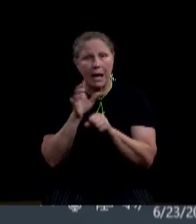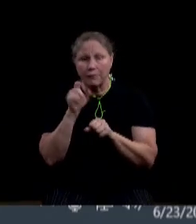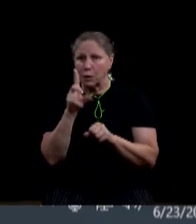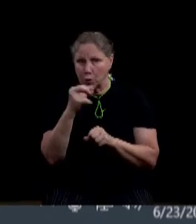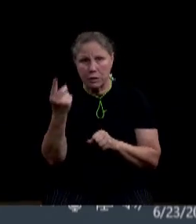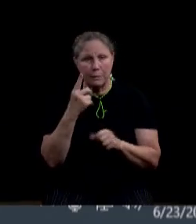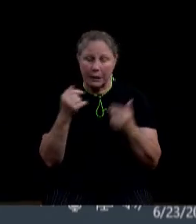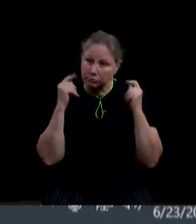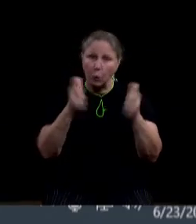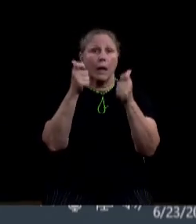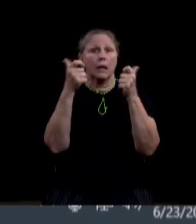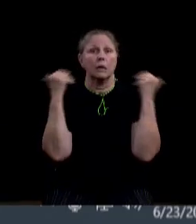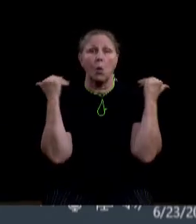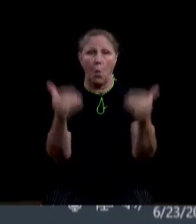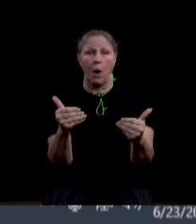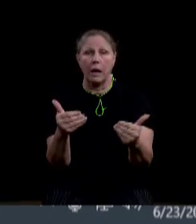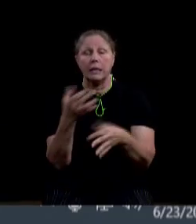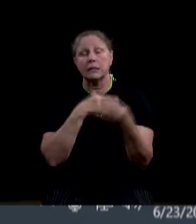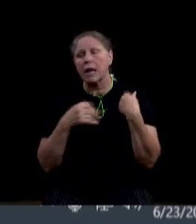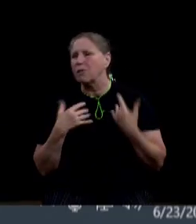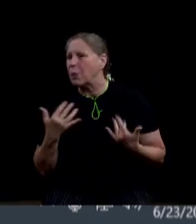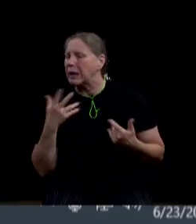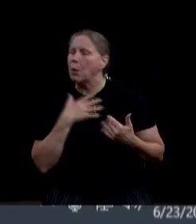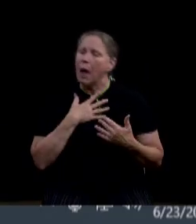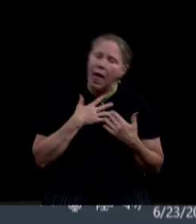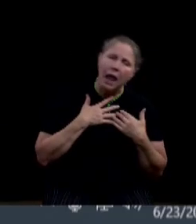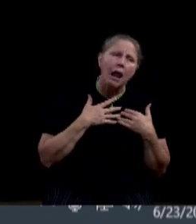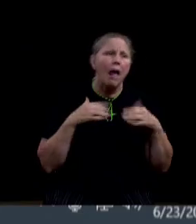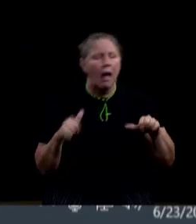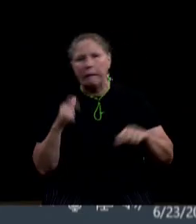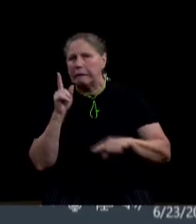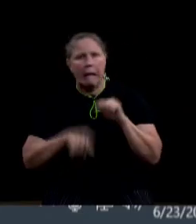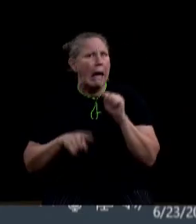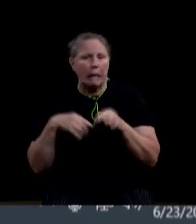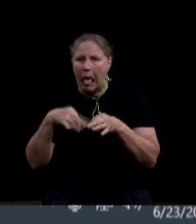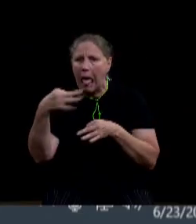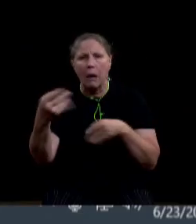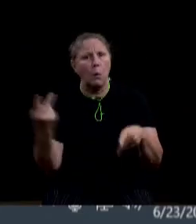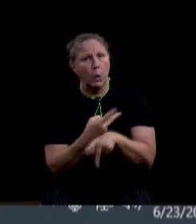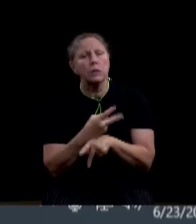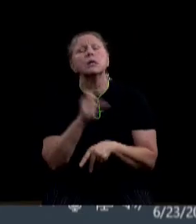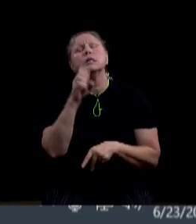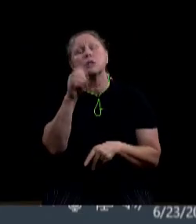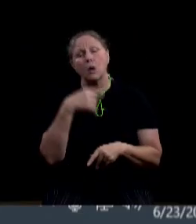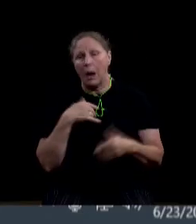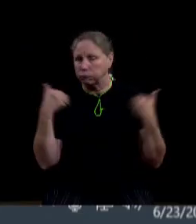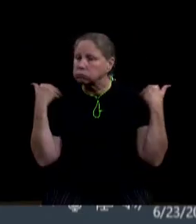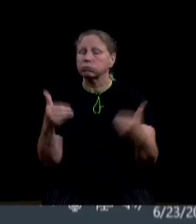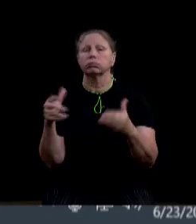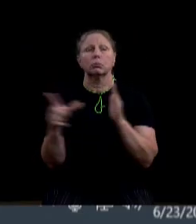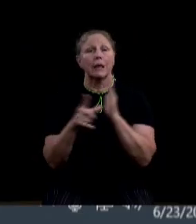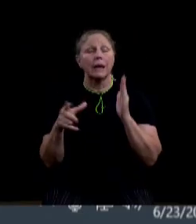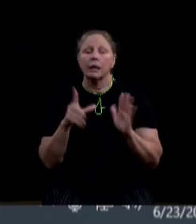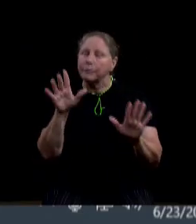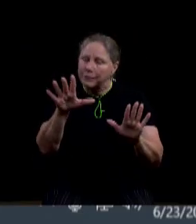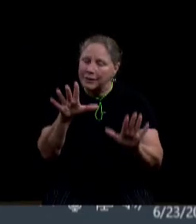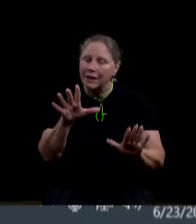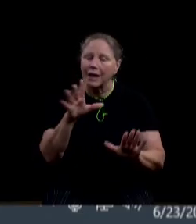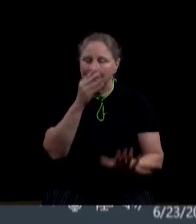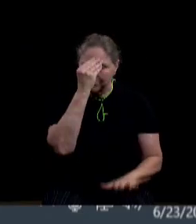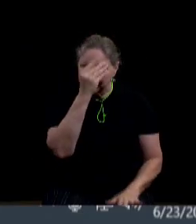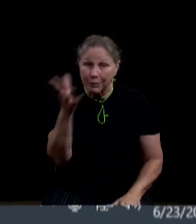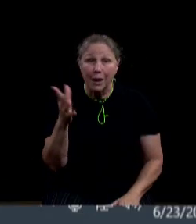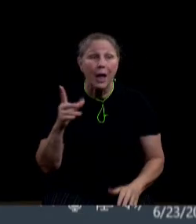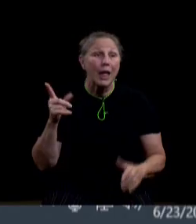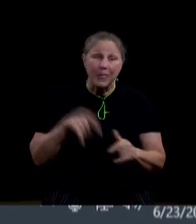act for that. So that's why I did it. I don't like initiating these orders. I'd prefer to do it in a council meeting,